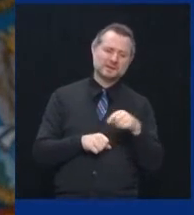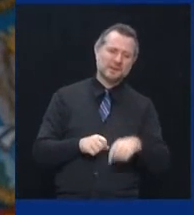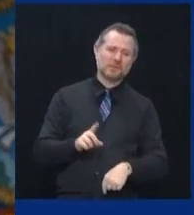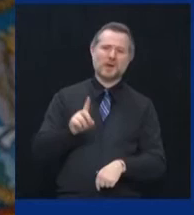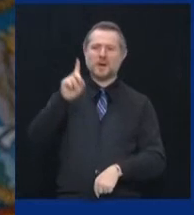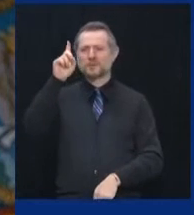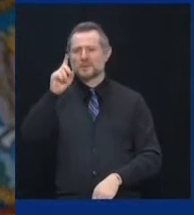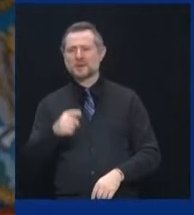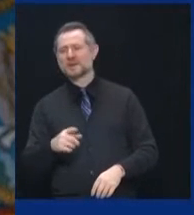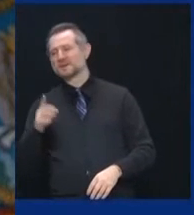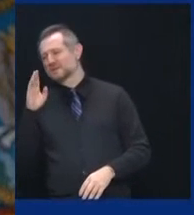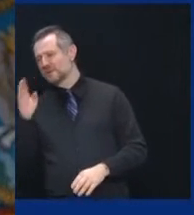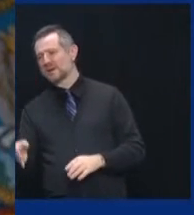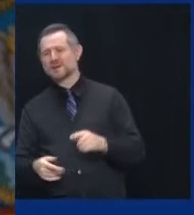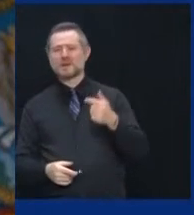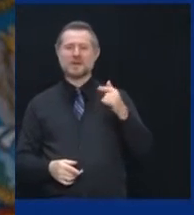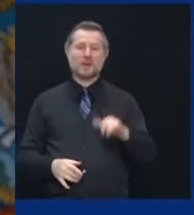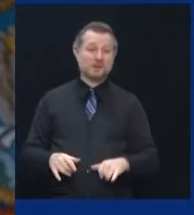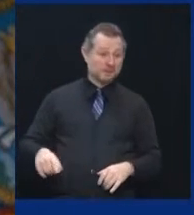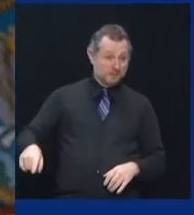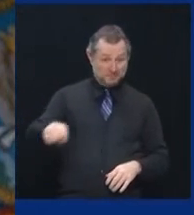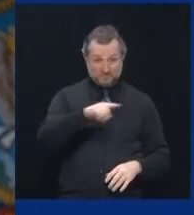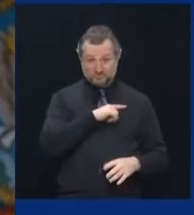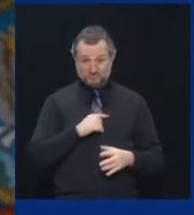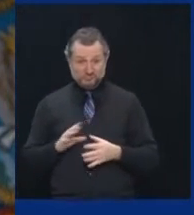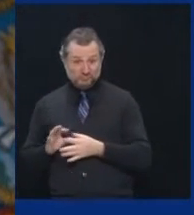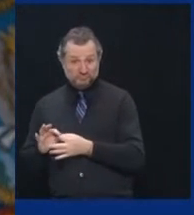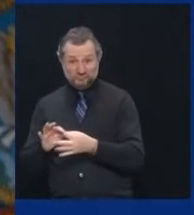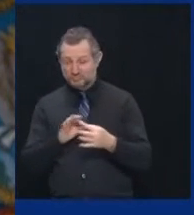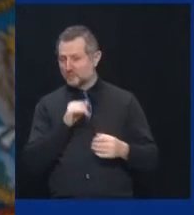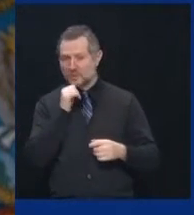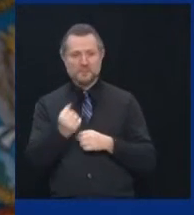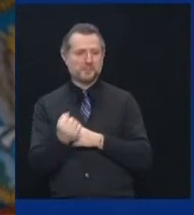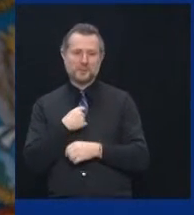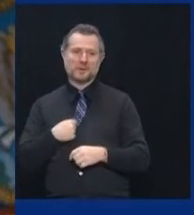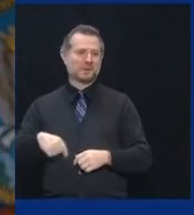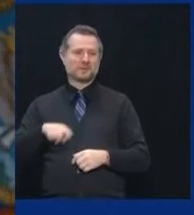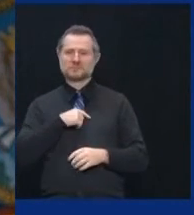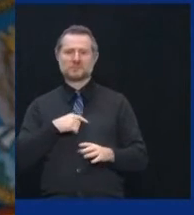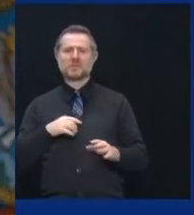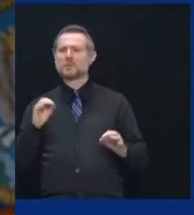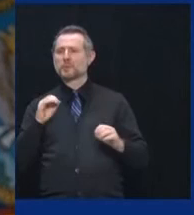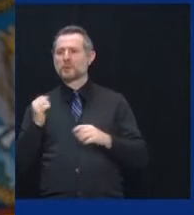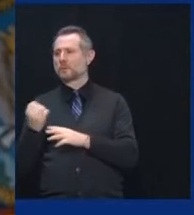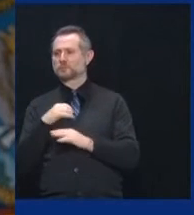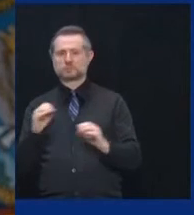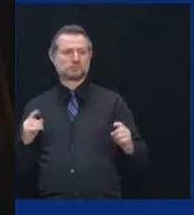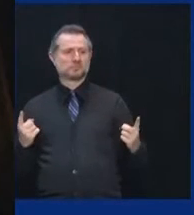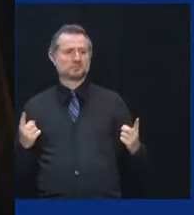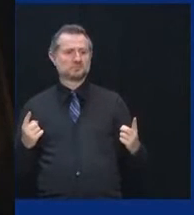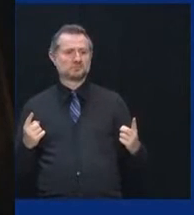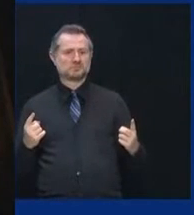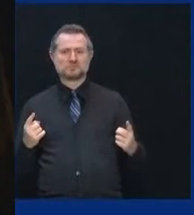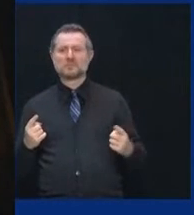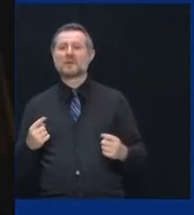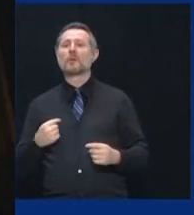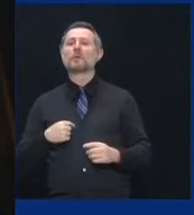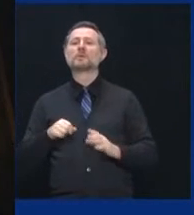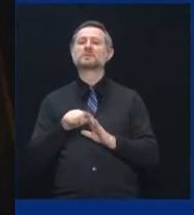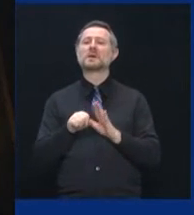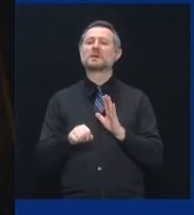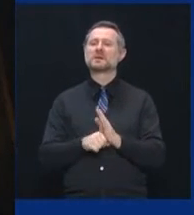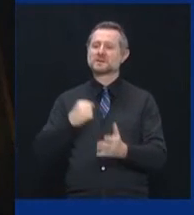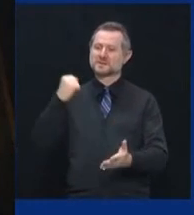direction. It is unbeatable, undeniable, and undebatable. We say it in our state seal in just